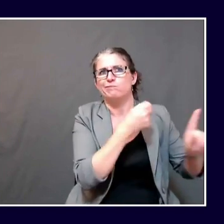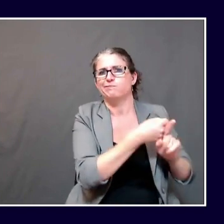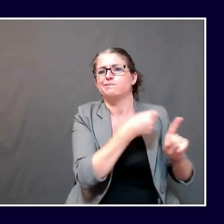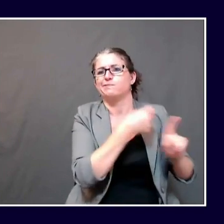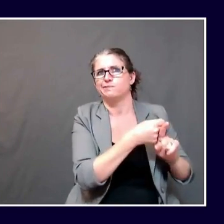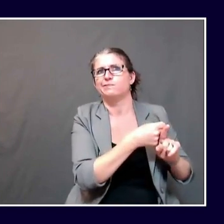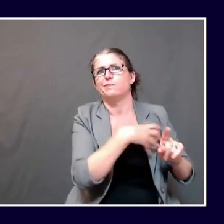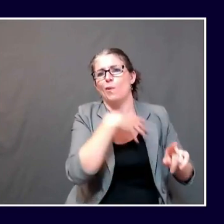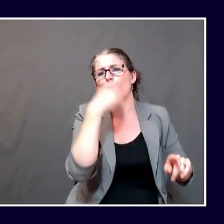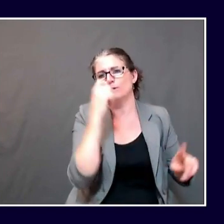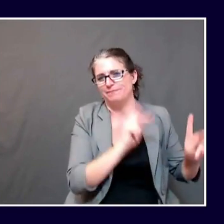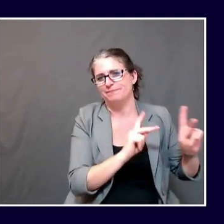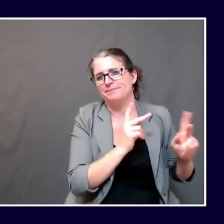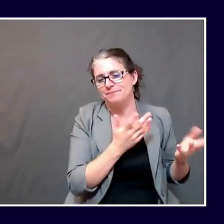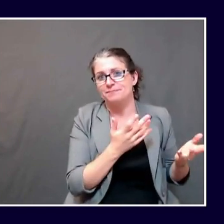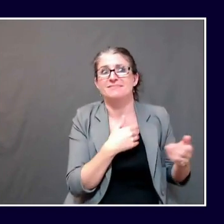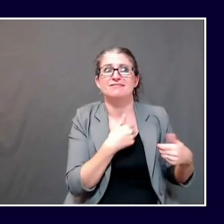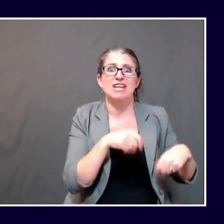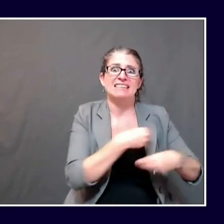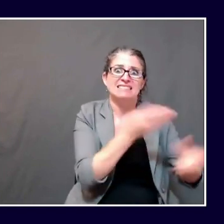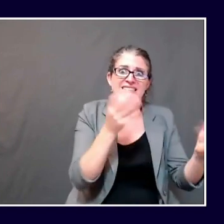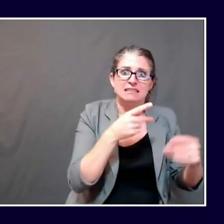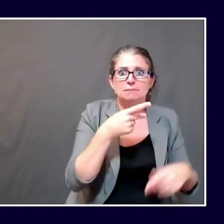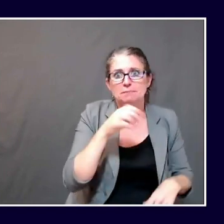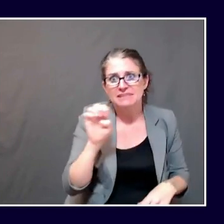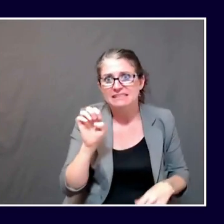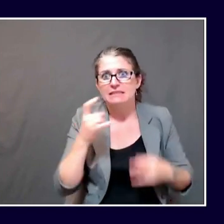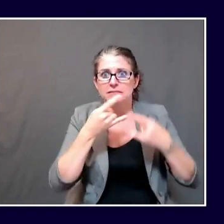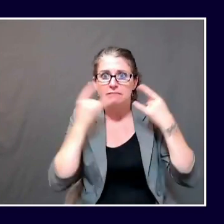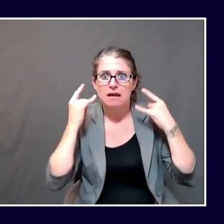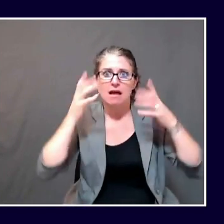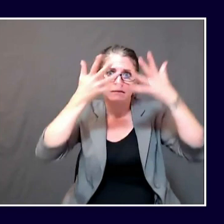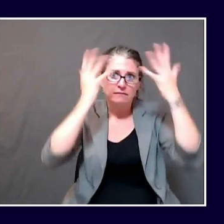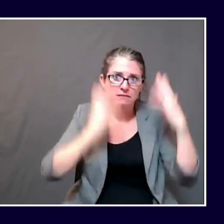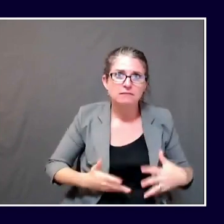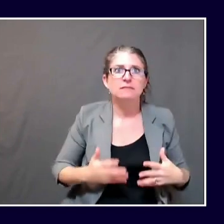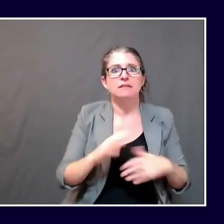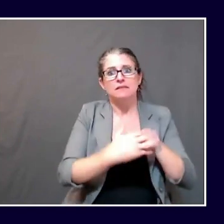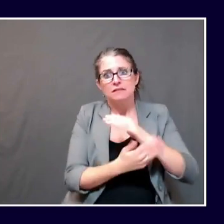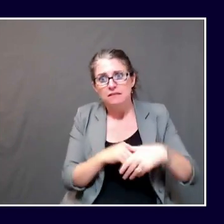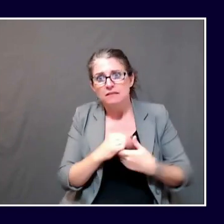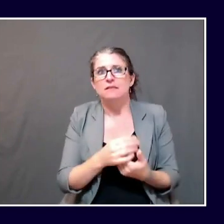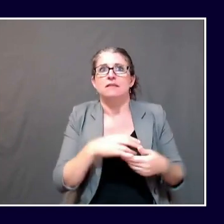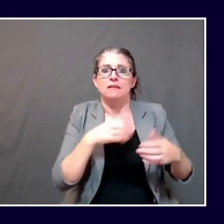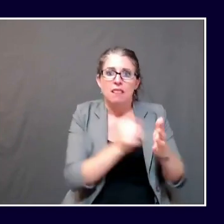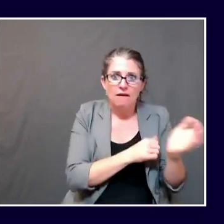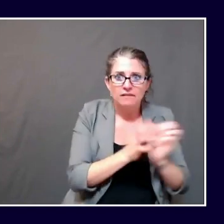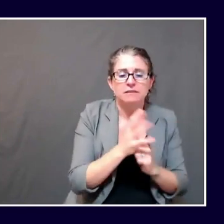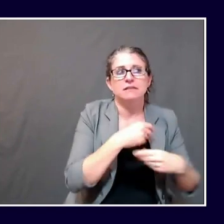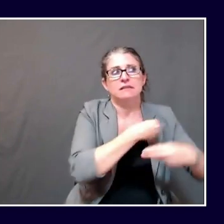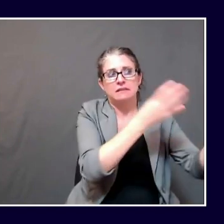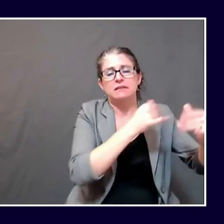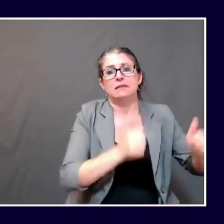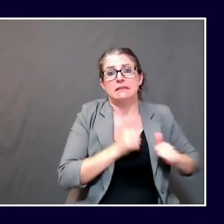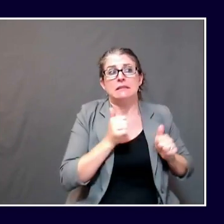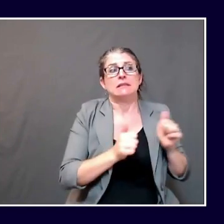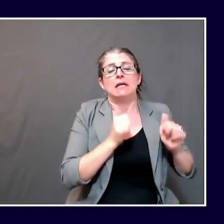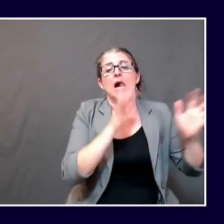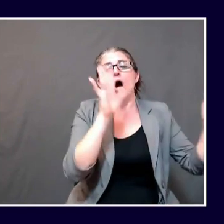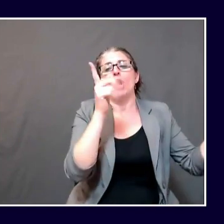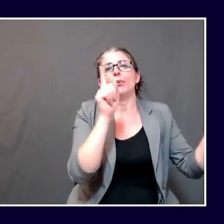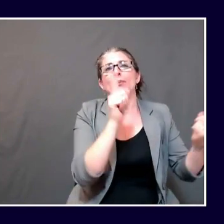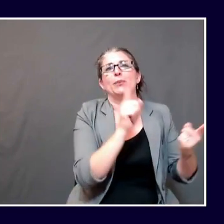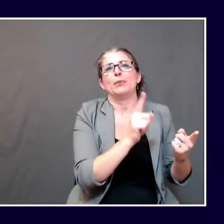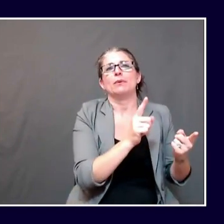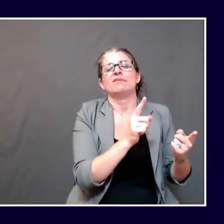practices have been adopted by those facilities, outbreaks of that nature have thankfully been more rare. They still occur, but less